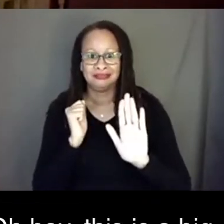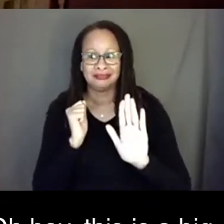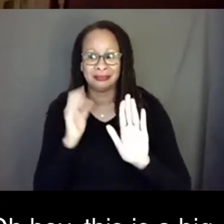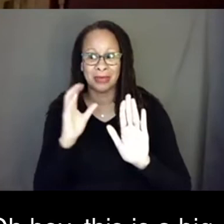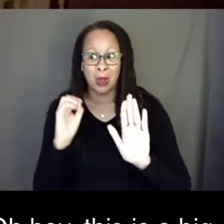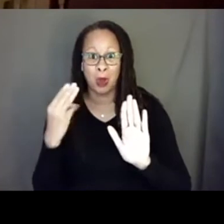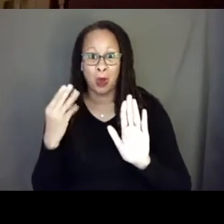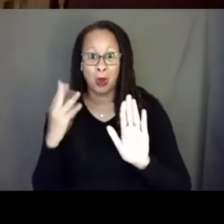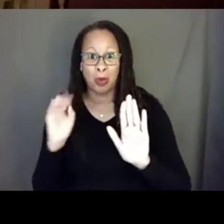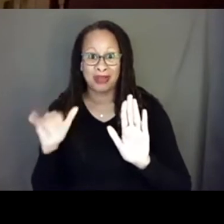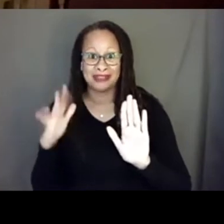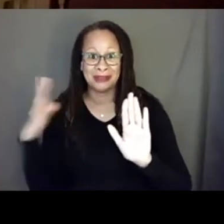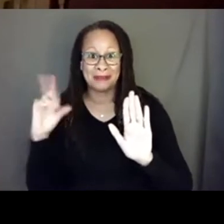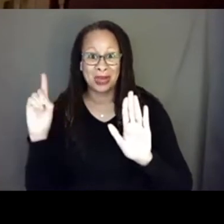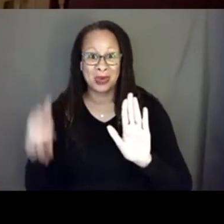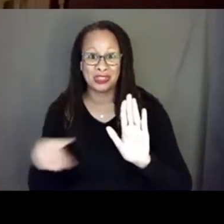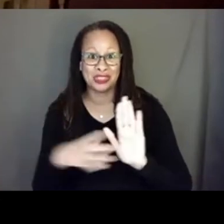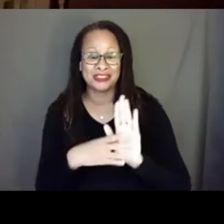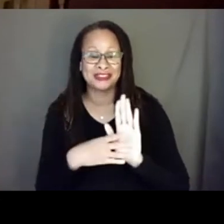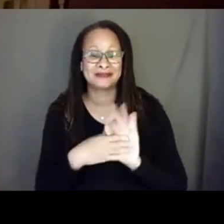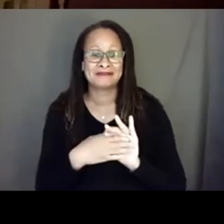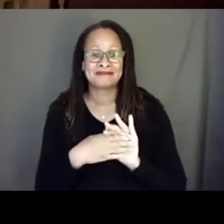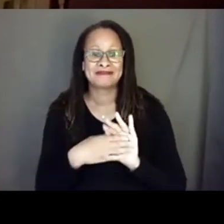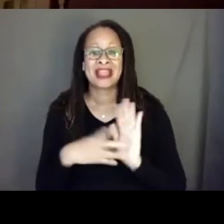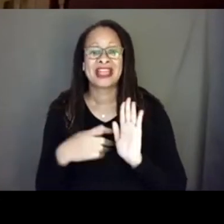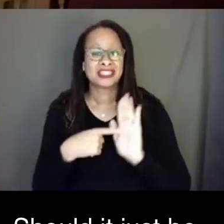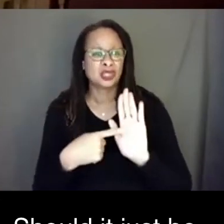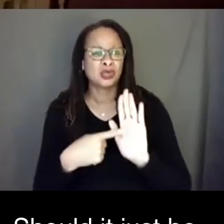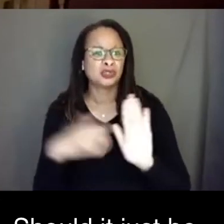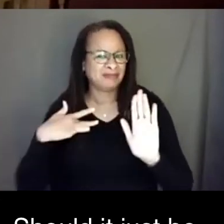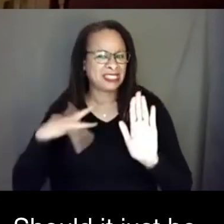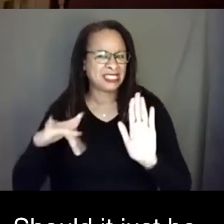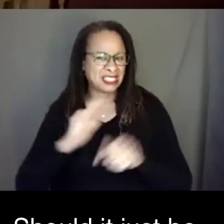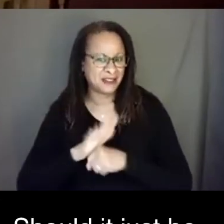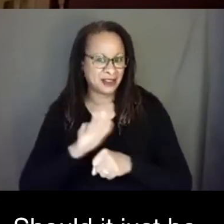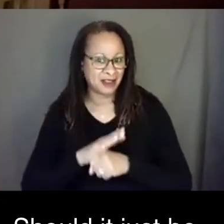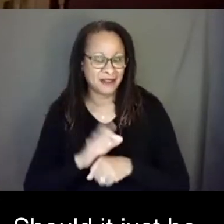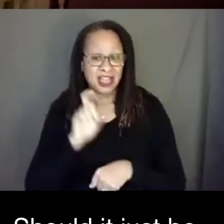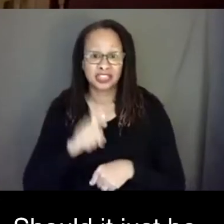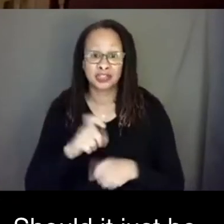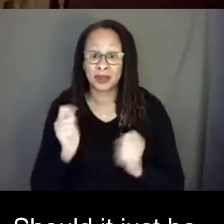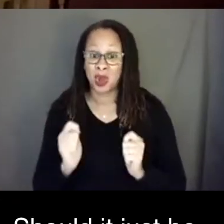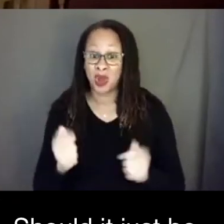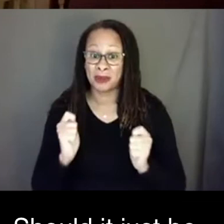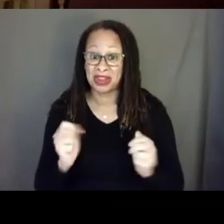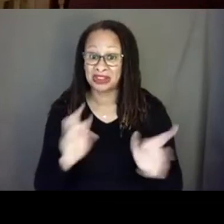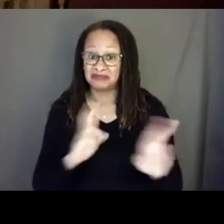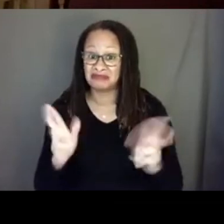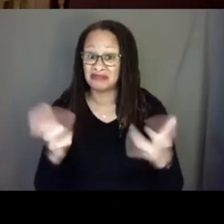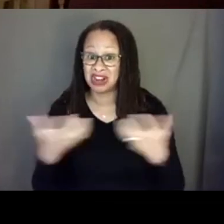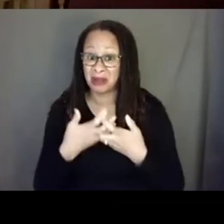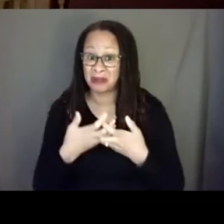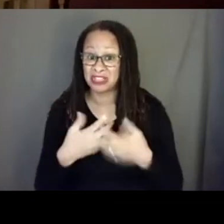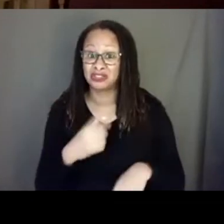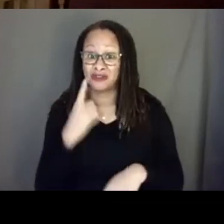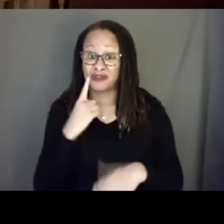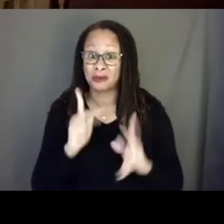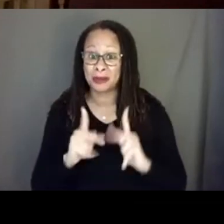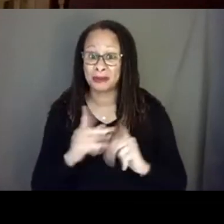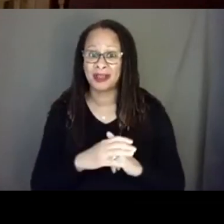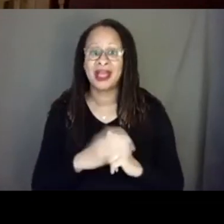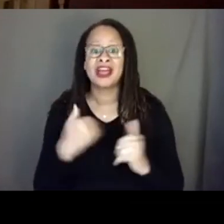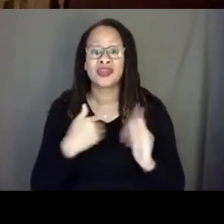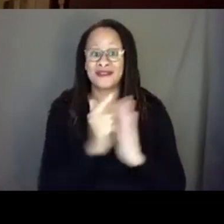this is a good question. Disclosure is sensitive enough. Should it just be automatically accommodated? So, I mean, there is the legal